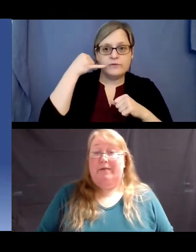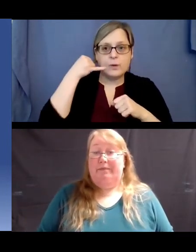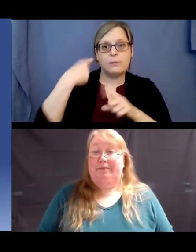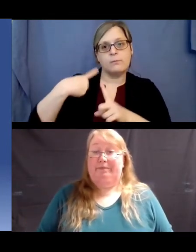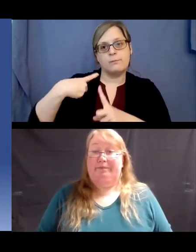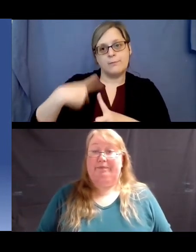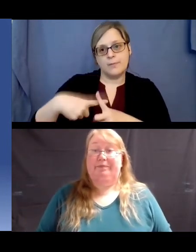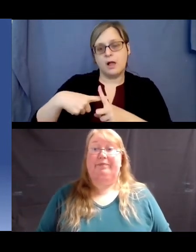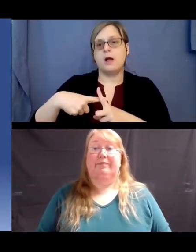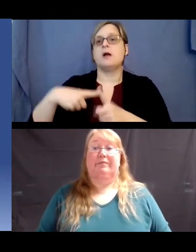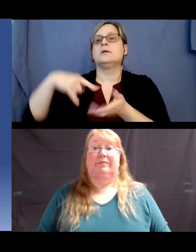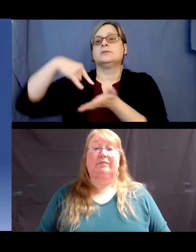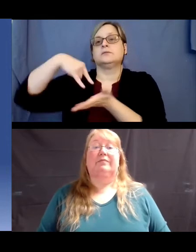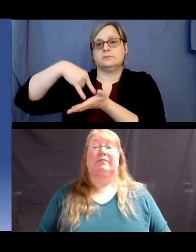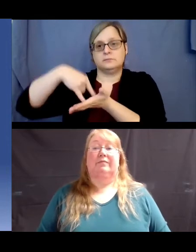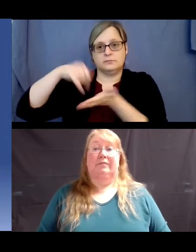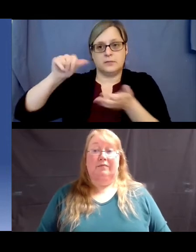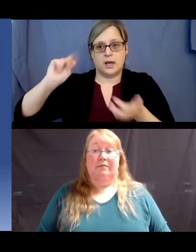platforms.